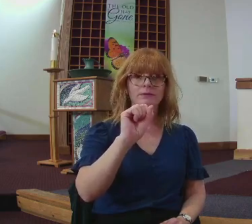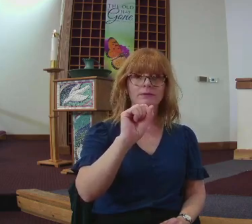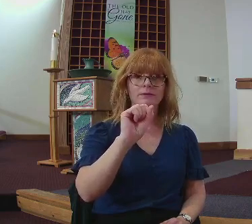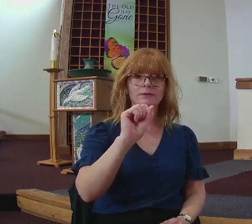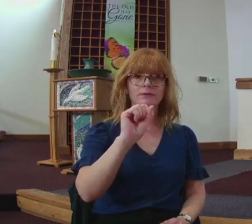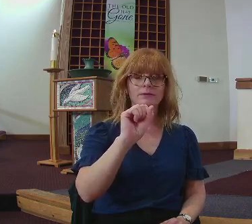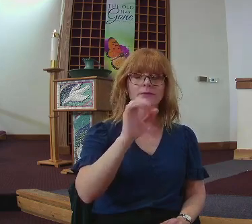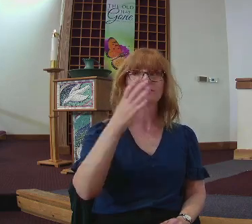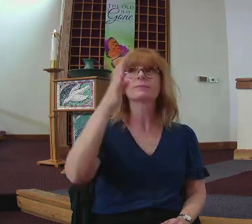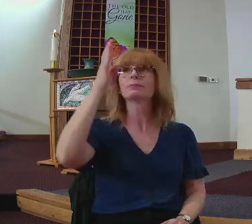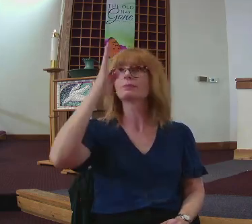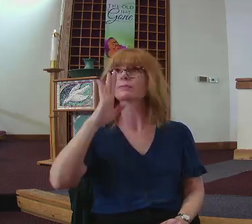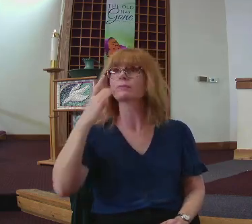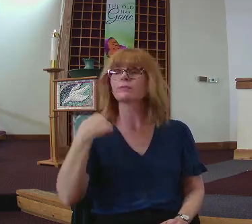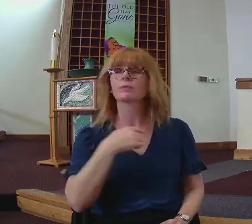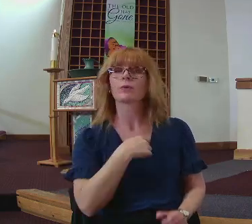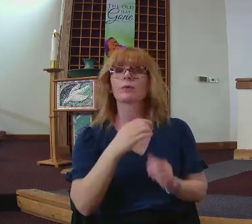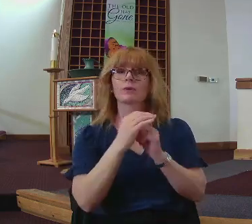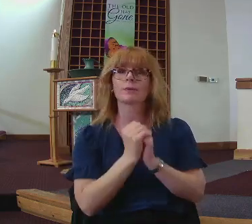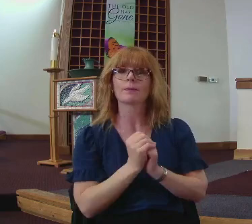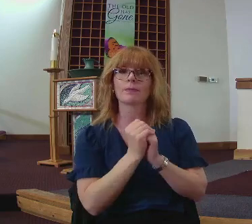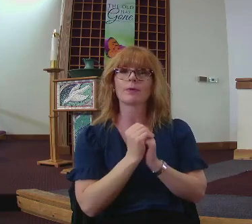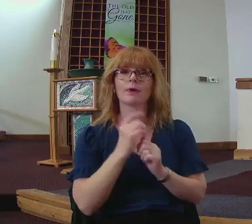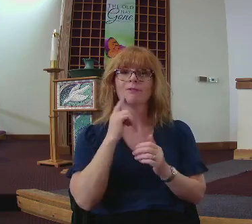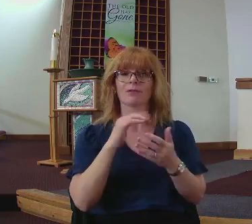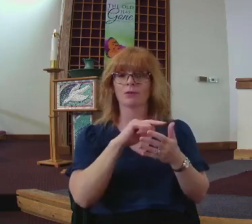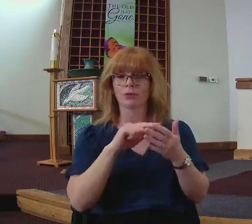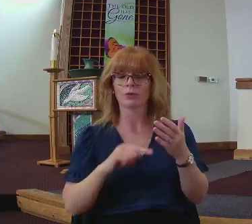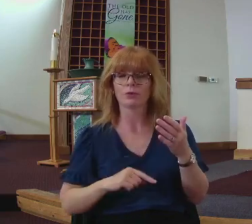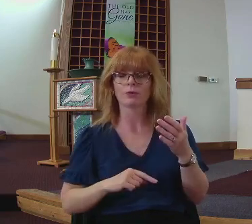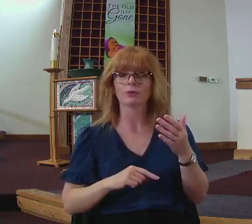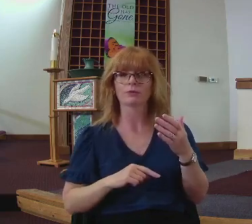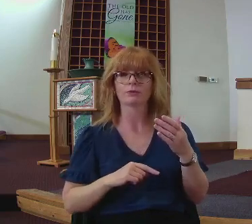God, we are praying for those who mourn.